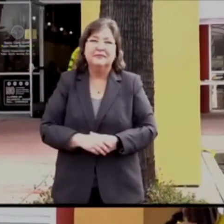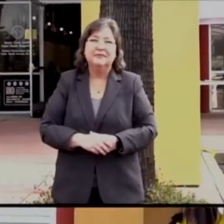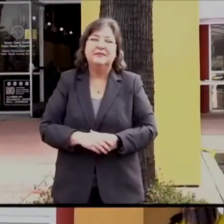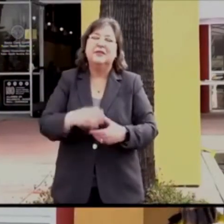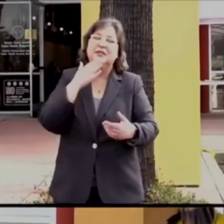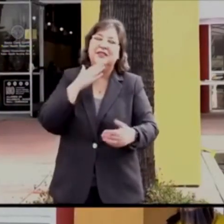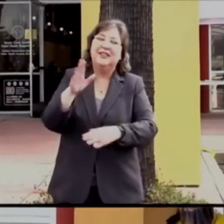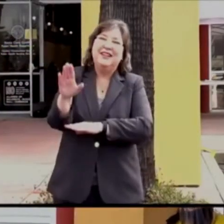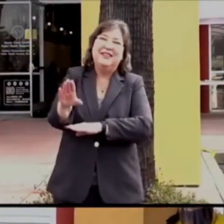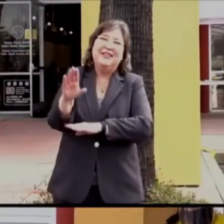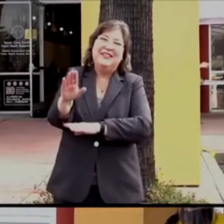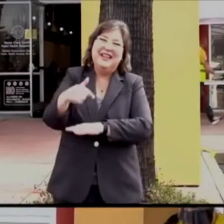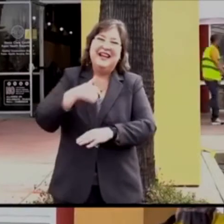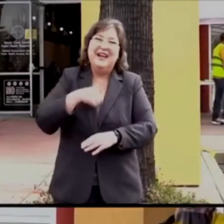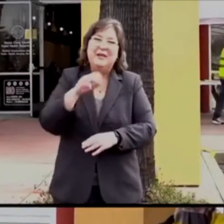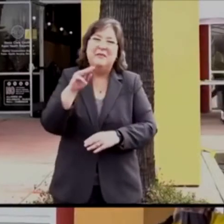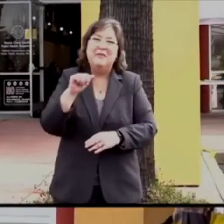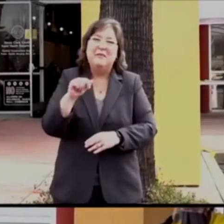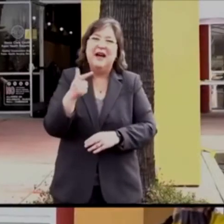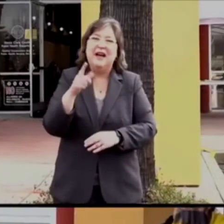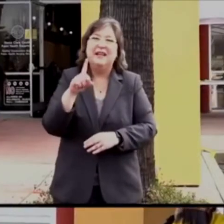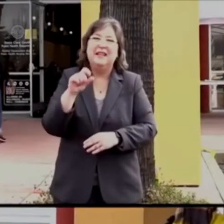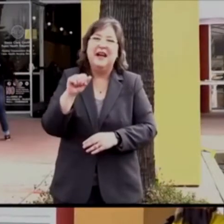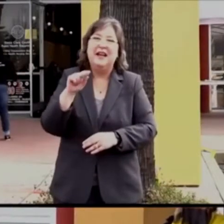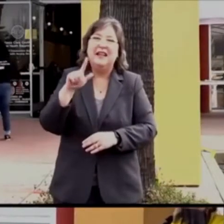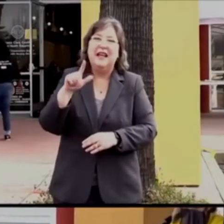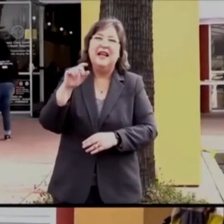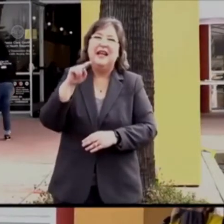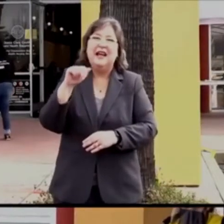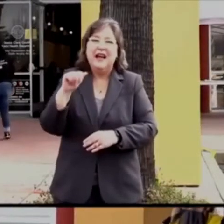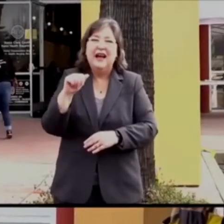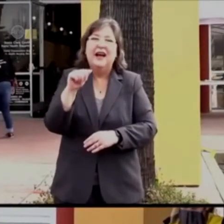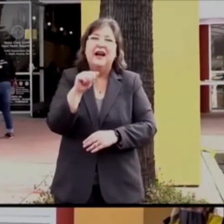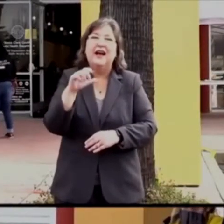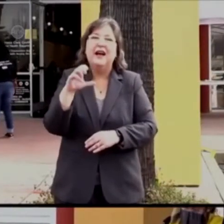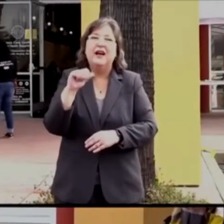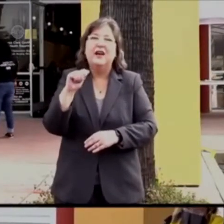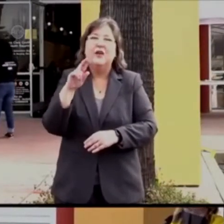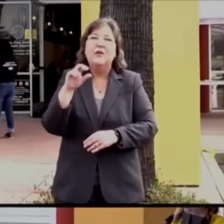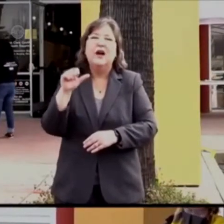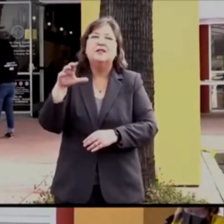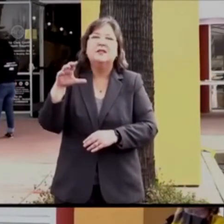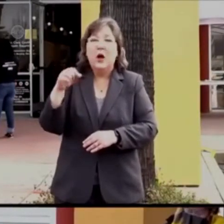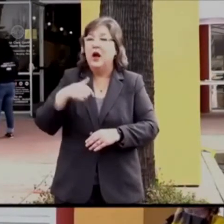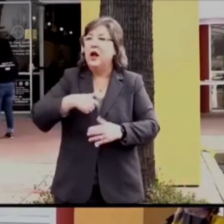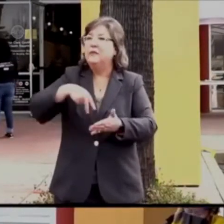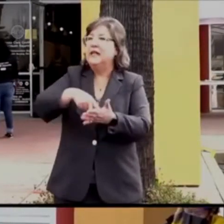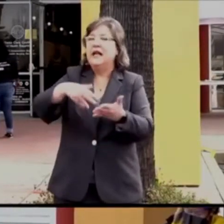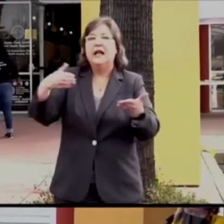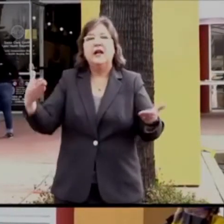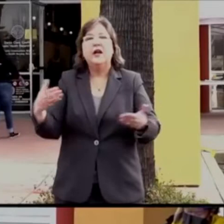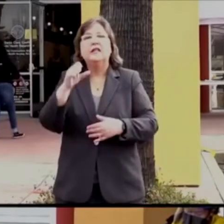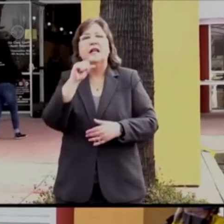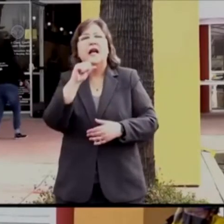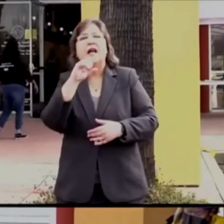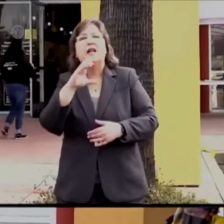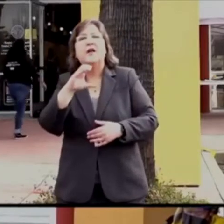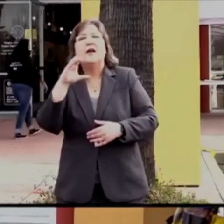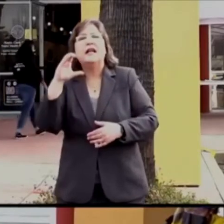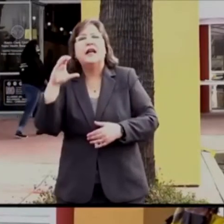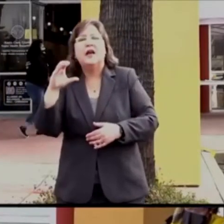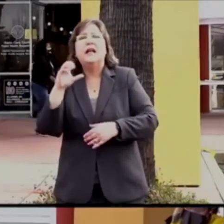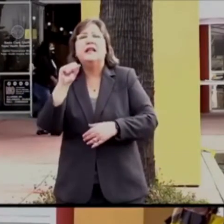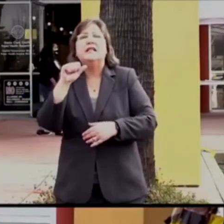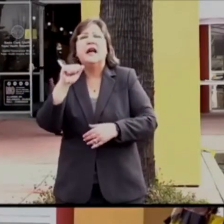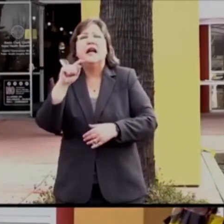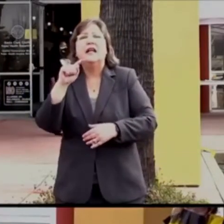Good afternoon, I'm Magdalena Carrasco, and I'm standing at the Santa Clara County Public Health Office site